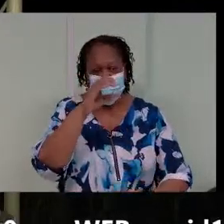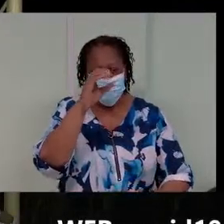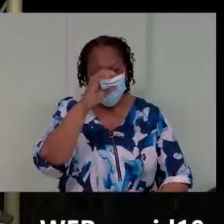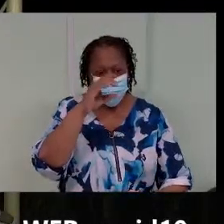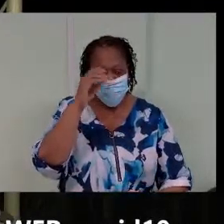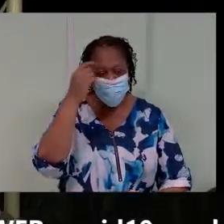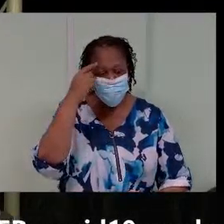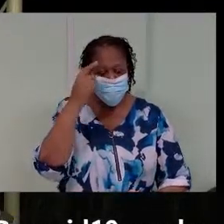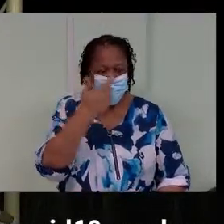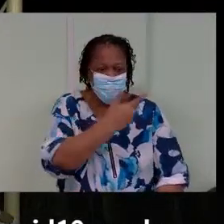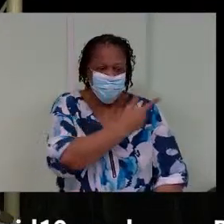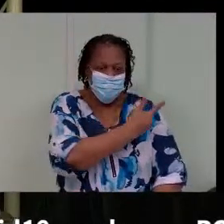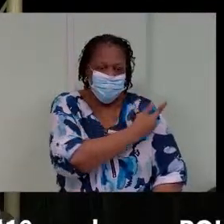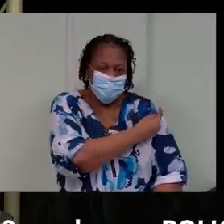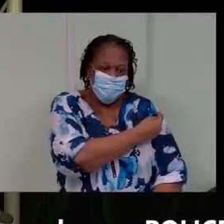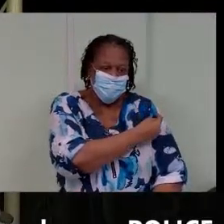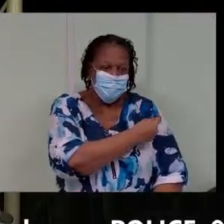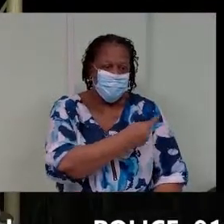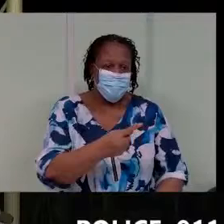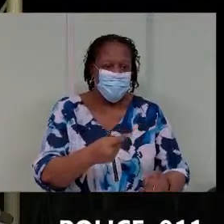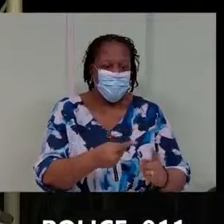a vaccine,